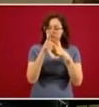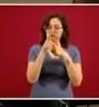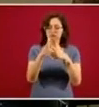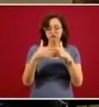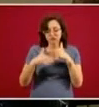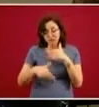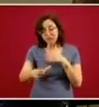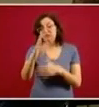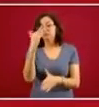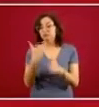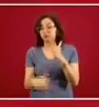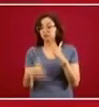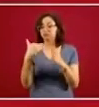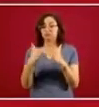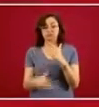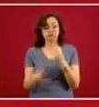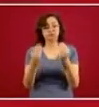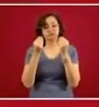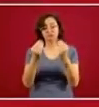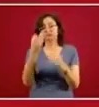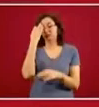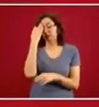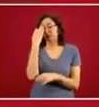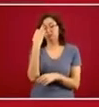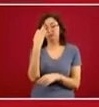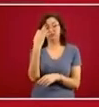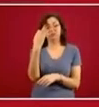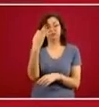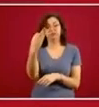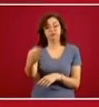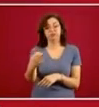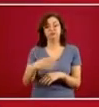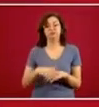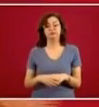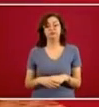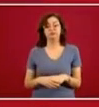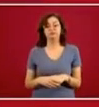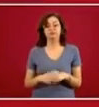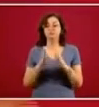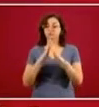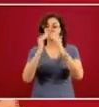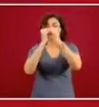work together and maintain this sacrifice,